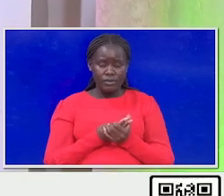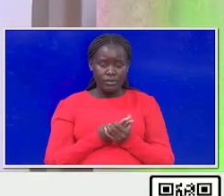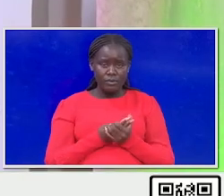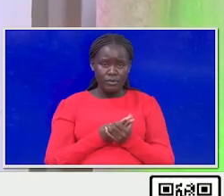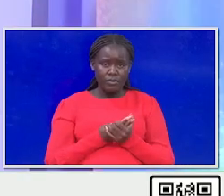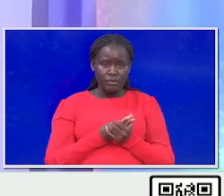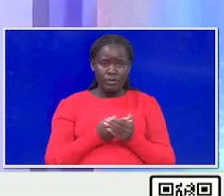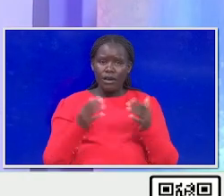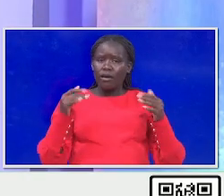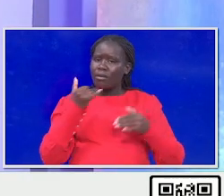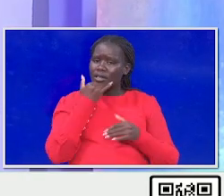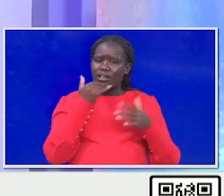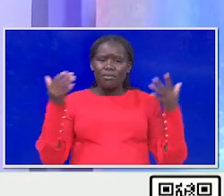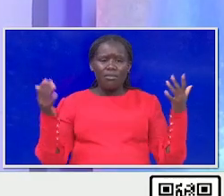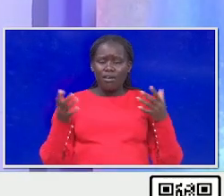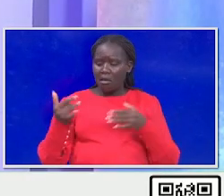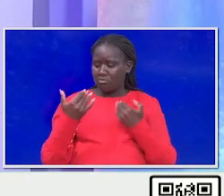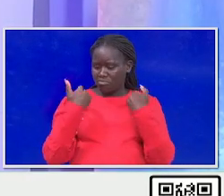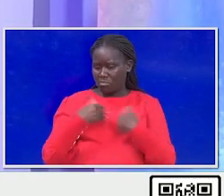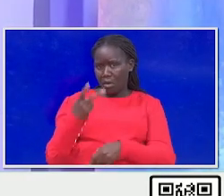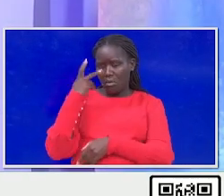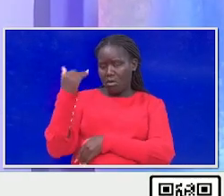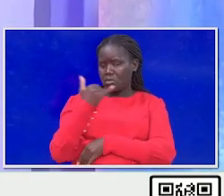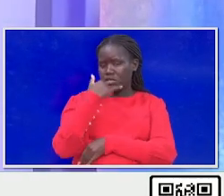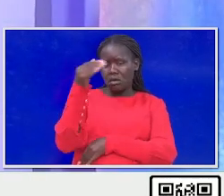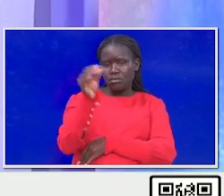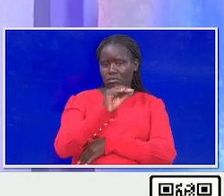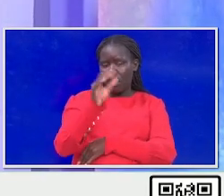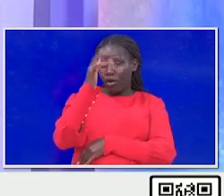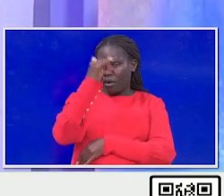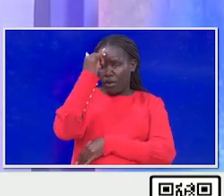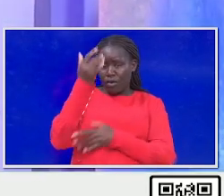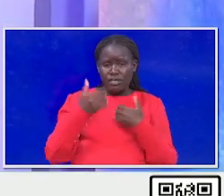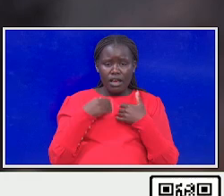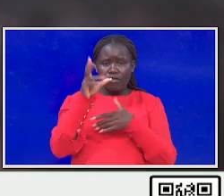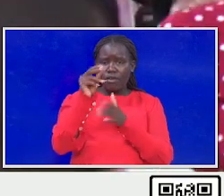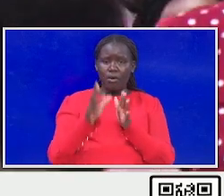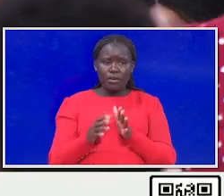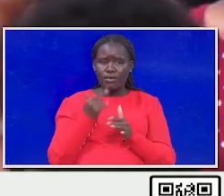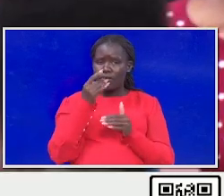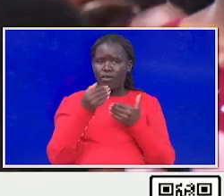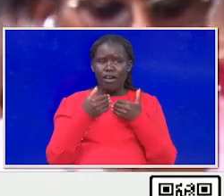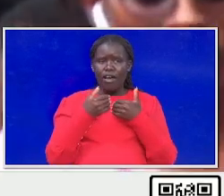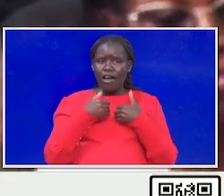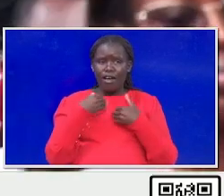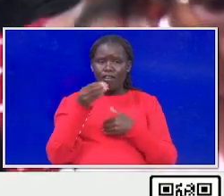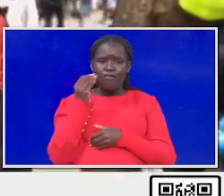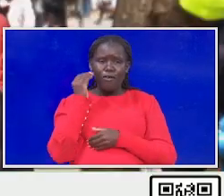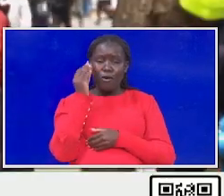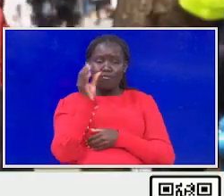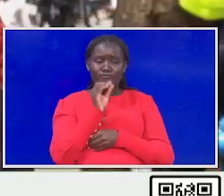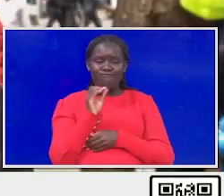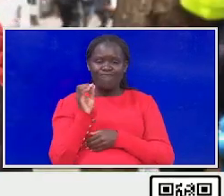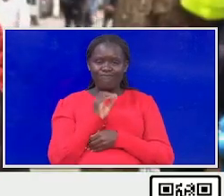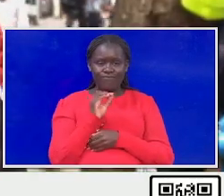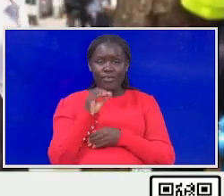amepata? Iko makosa gani? Mimi sioni makosa yote nimefanya, no. Kwa sababu hakuna mtu hana kwao. The impeachment